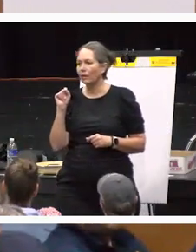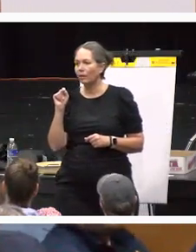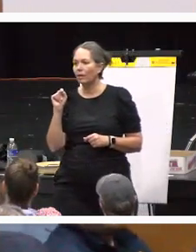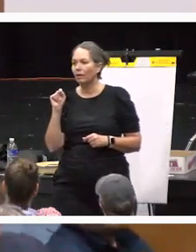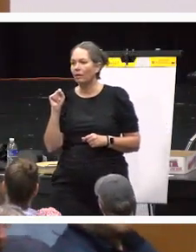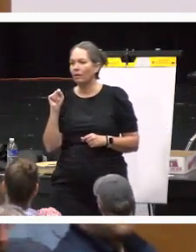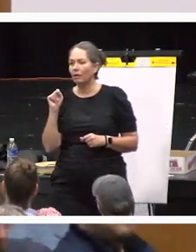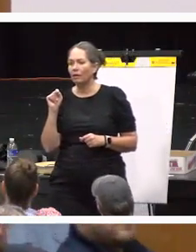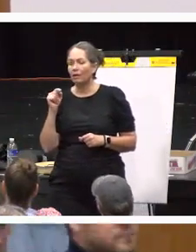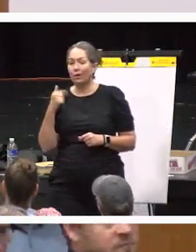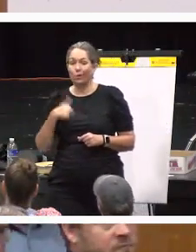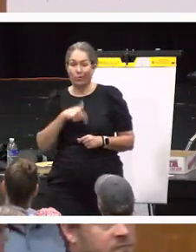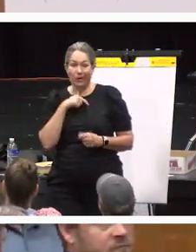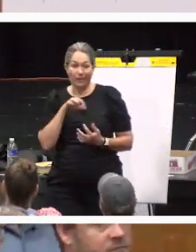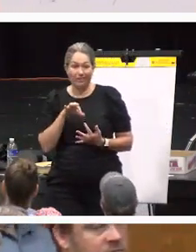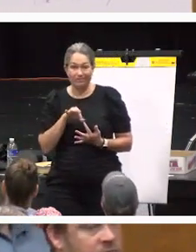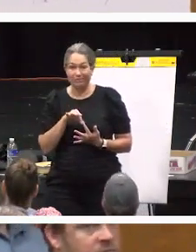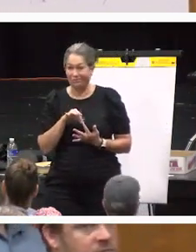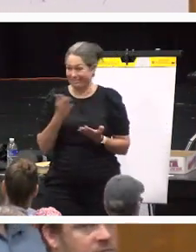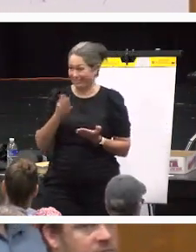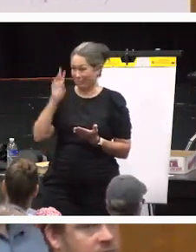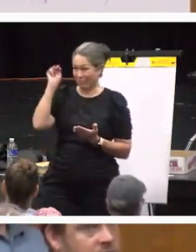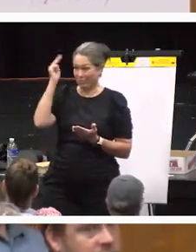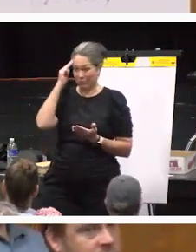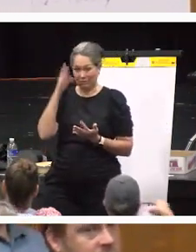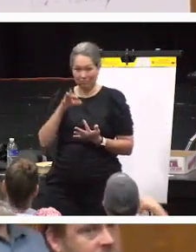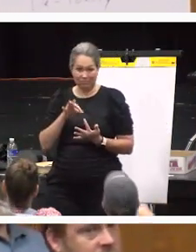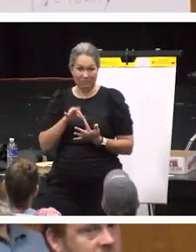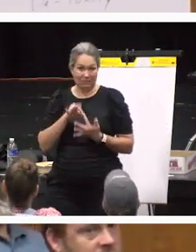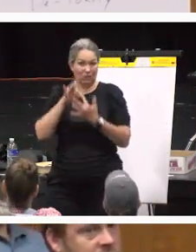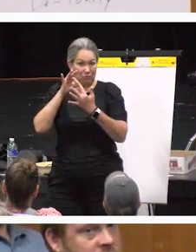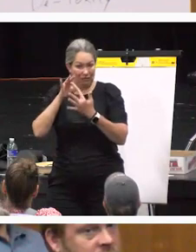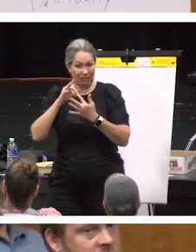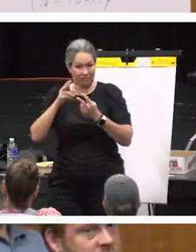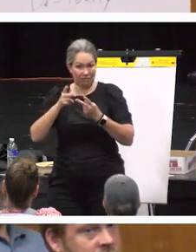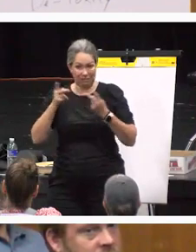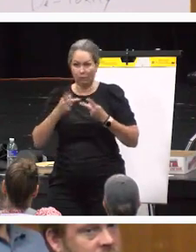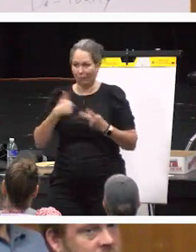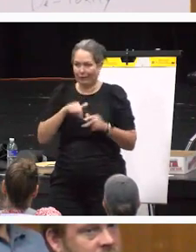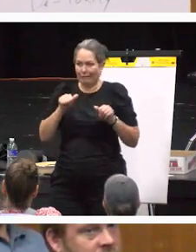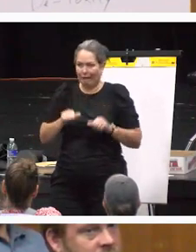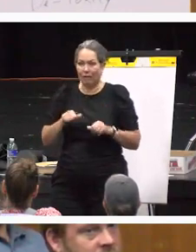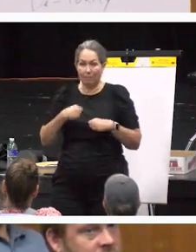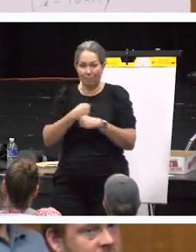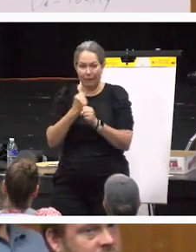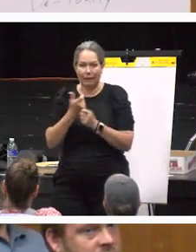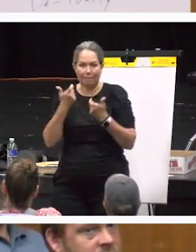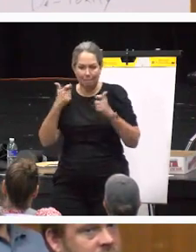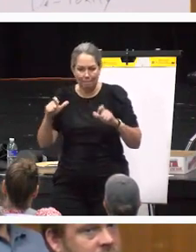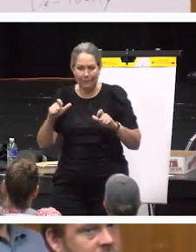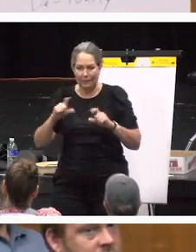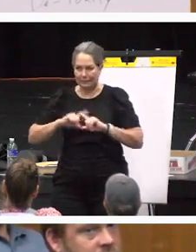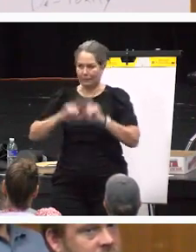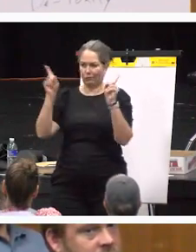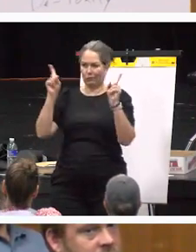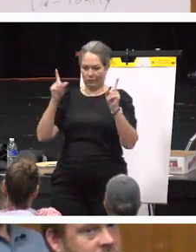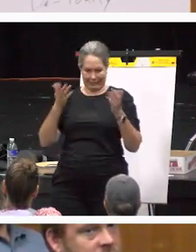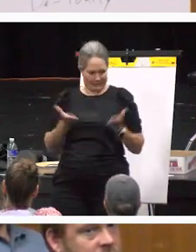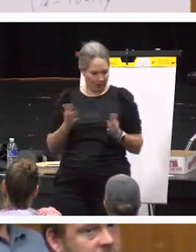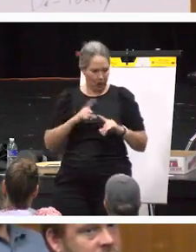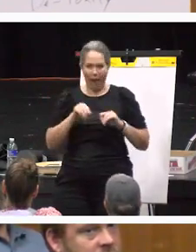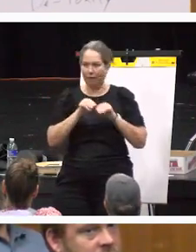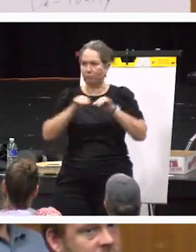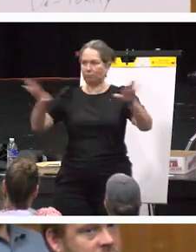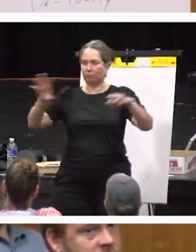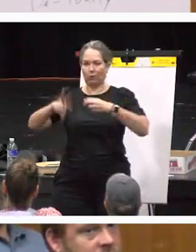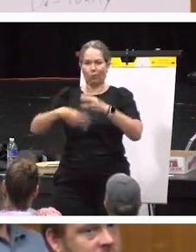We're in an extremely unique position here in Montpelier right now. We can make a big difference around the world and certainly around the country if we can come up